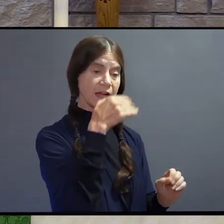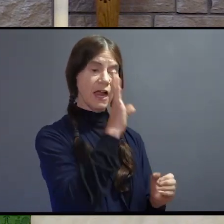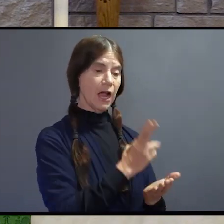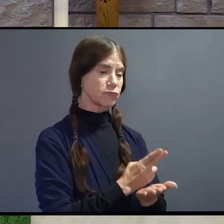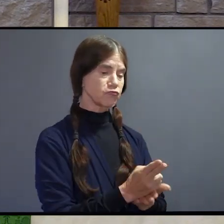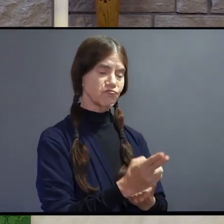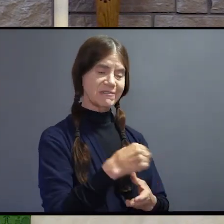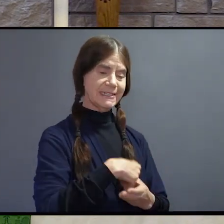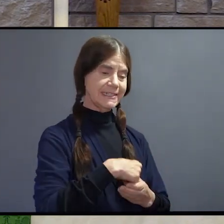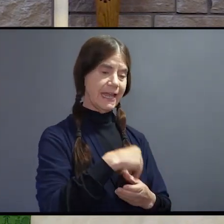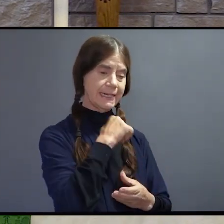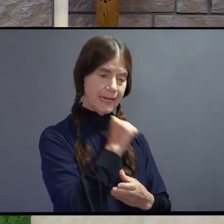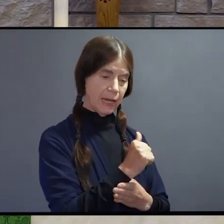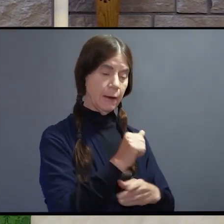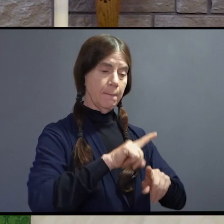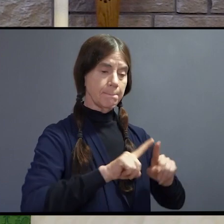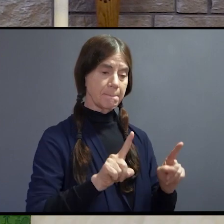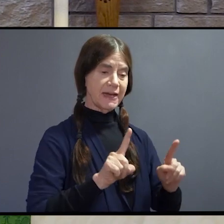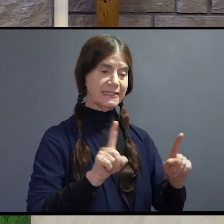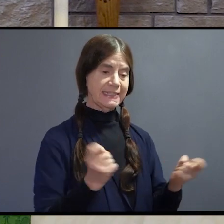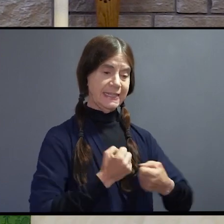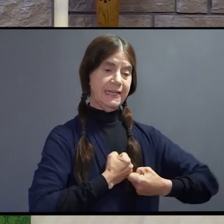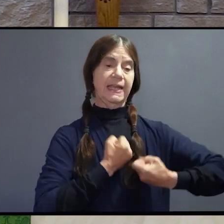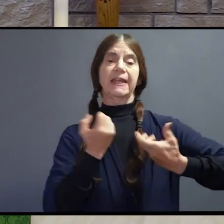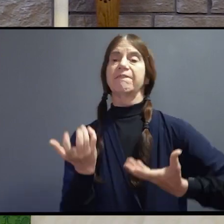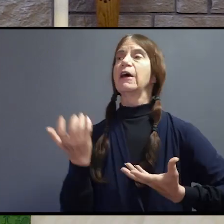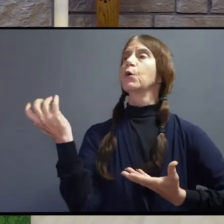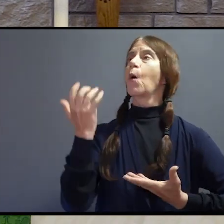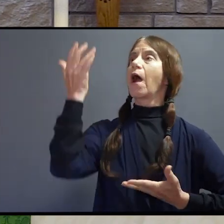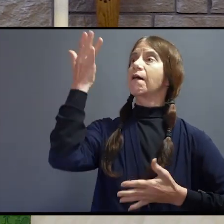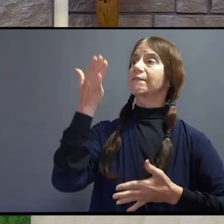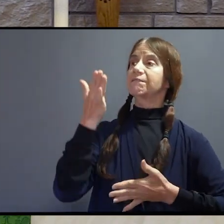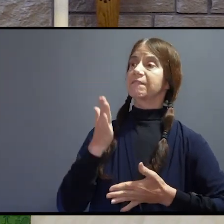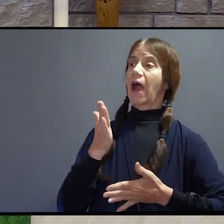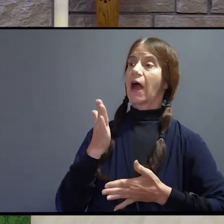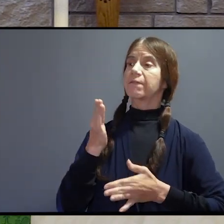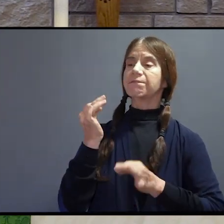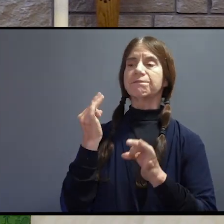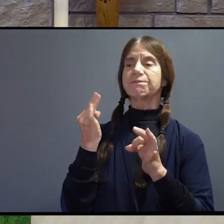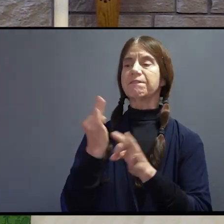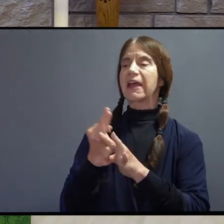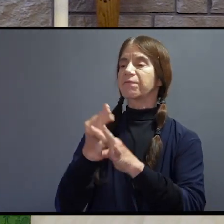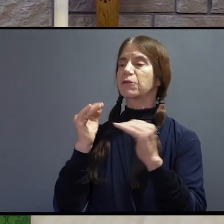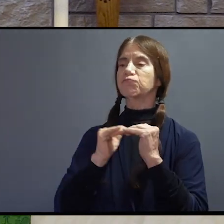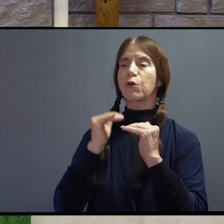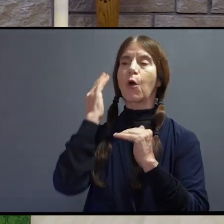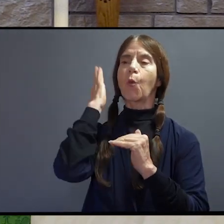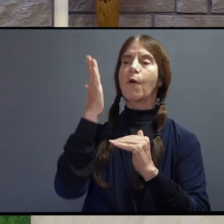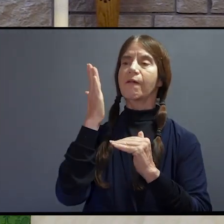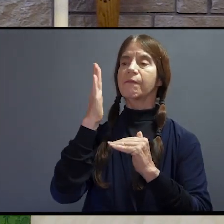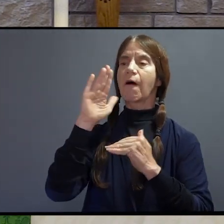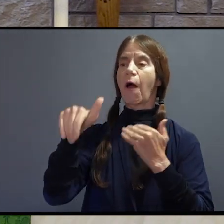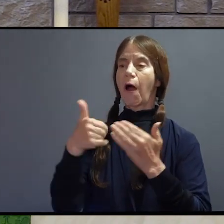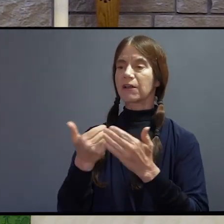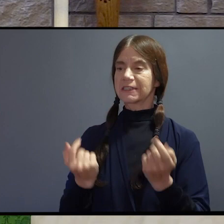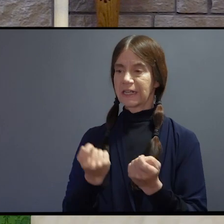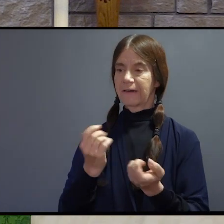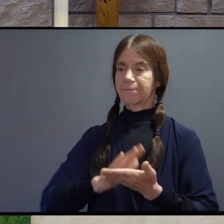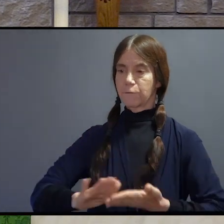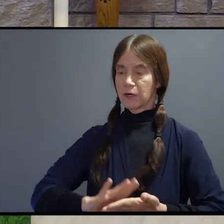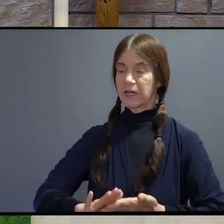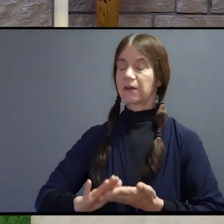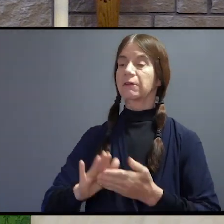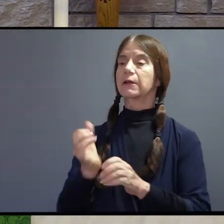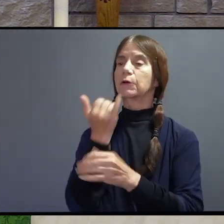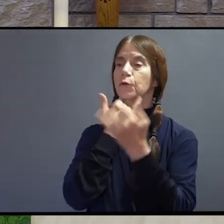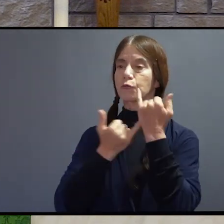is not in us. But if we confess our sins, God, who is faithful and just, will forgive our sins and